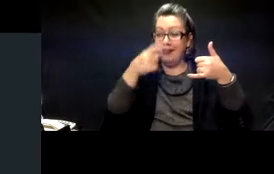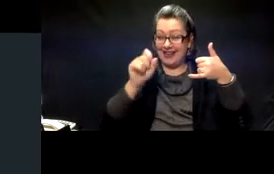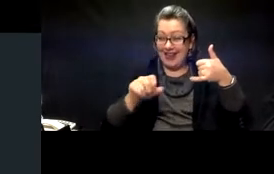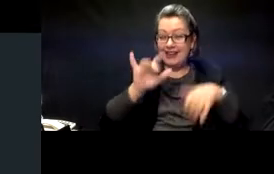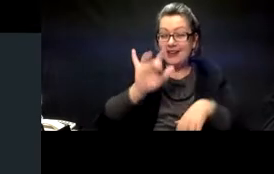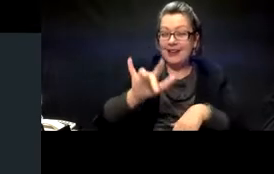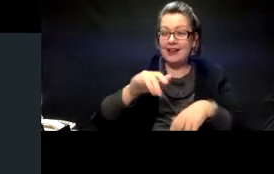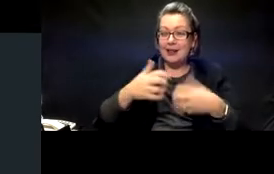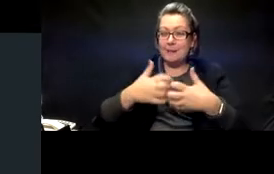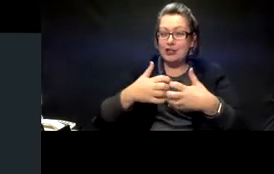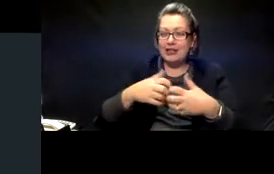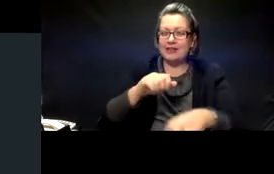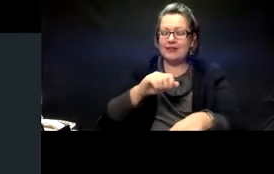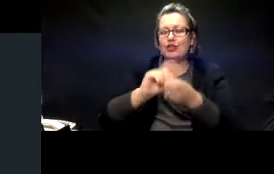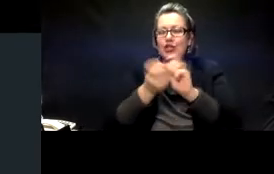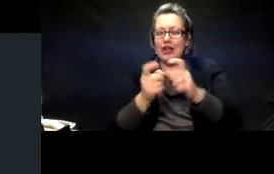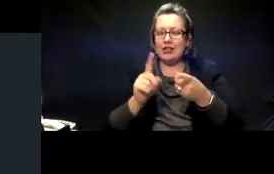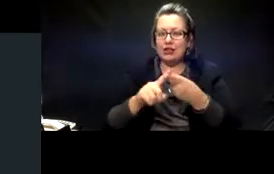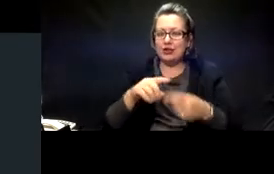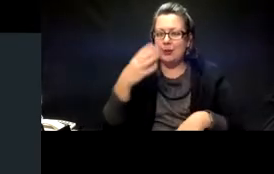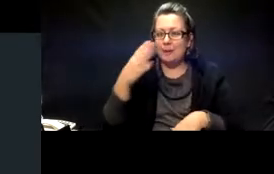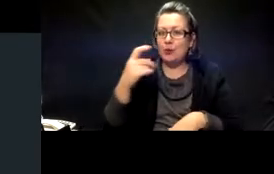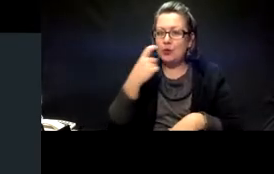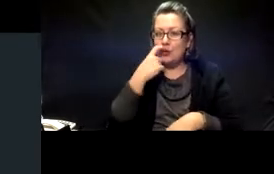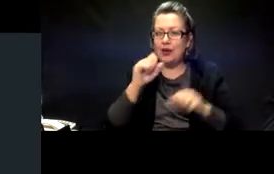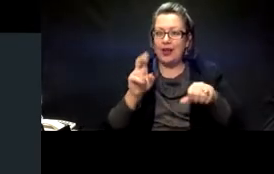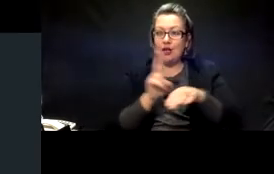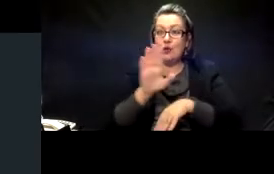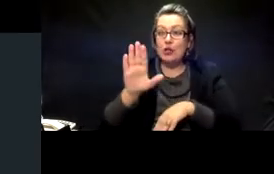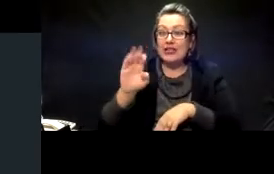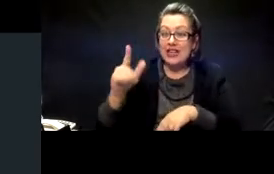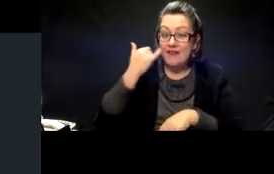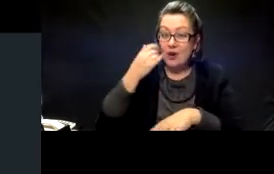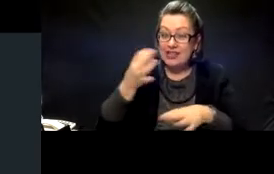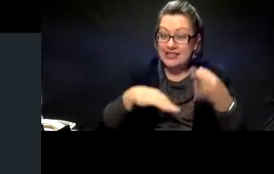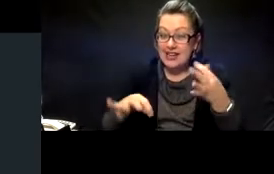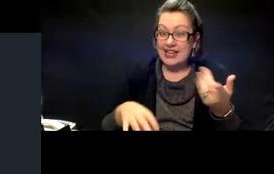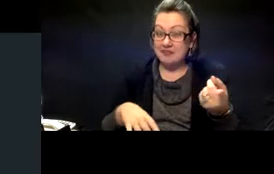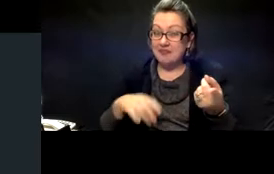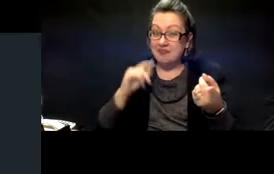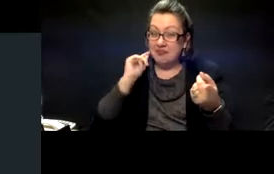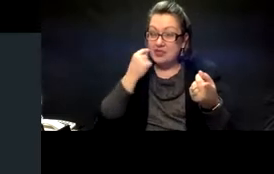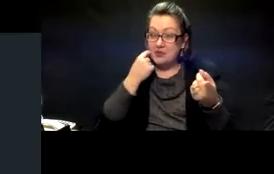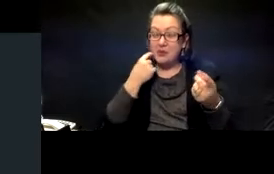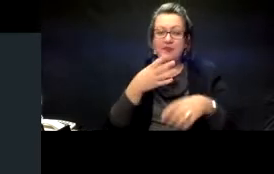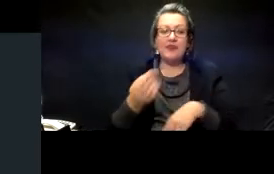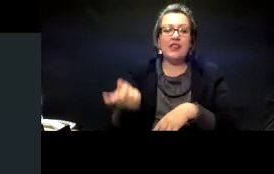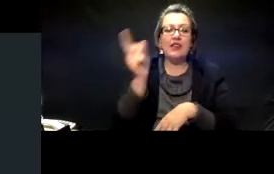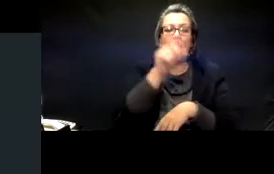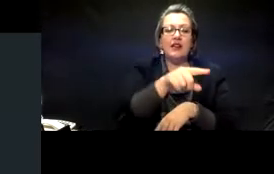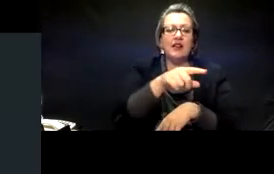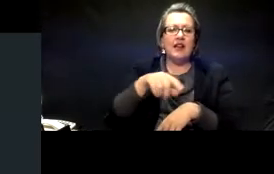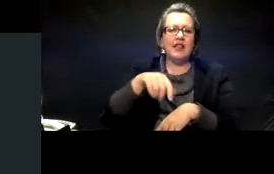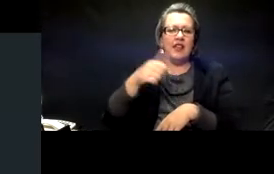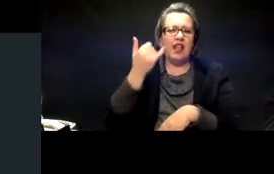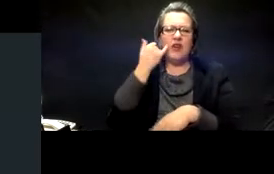need a cord, but you can also click on this machine to switch over to a Bluetooth where you could use your cell phone instead.